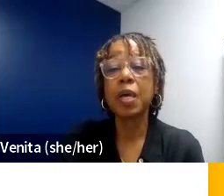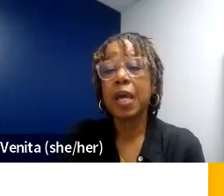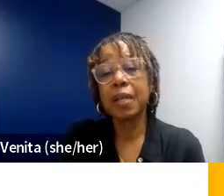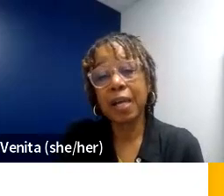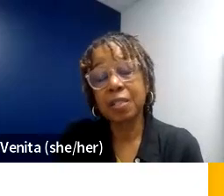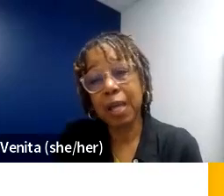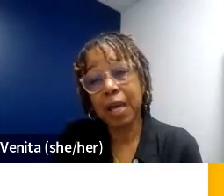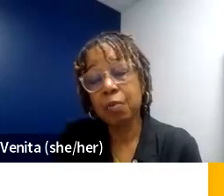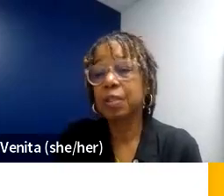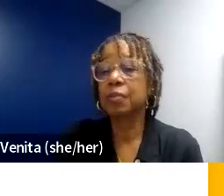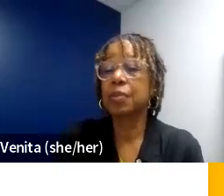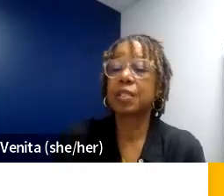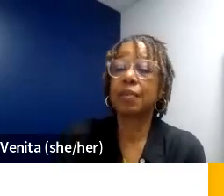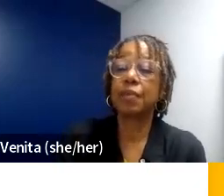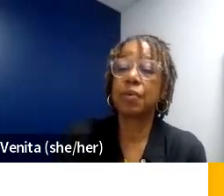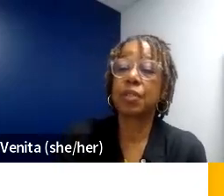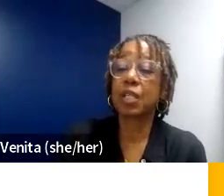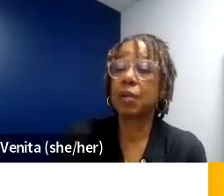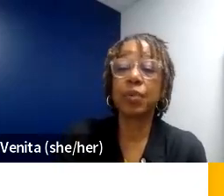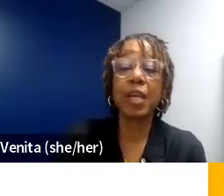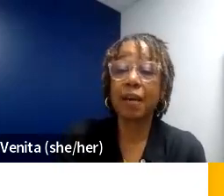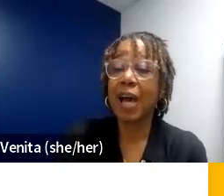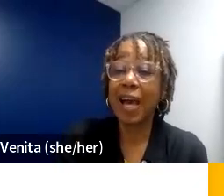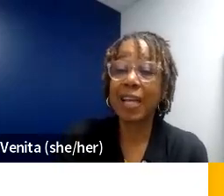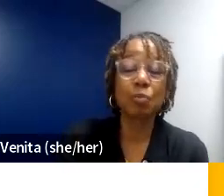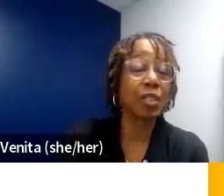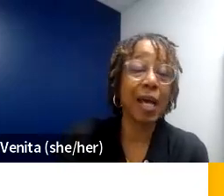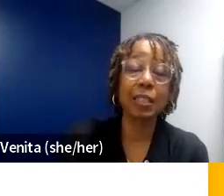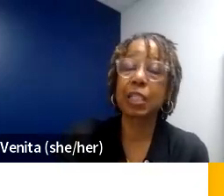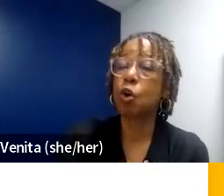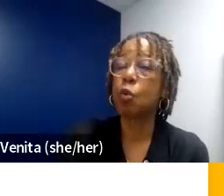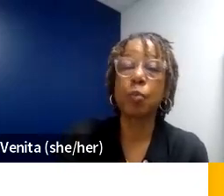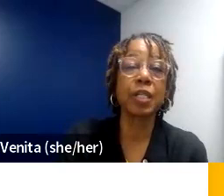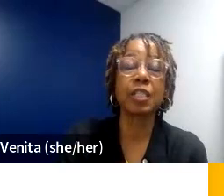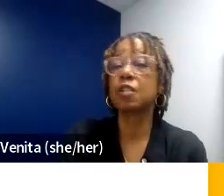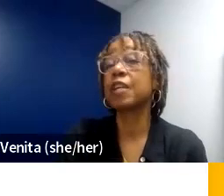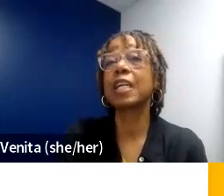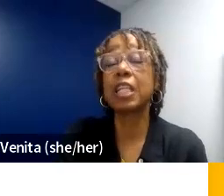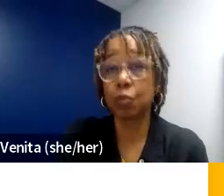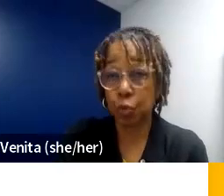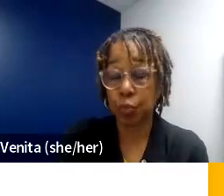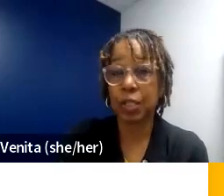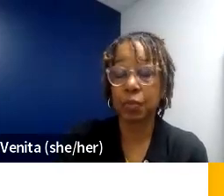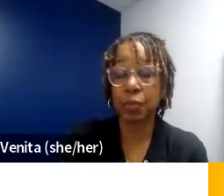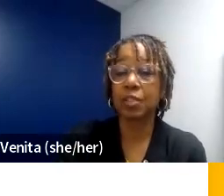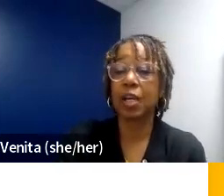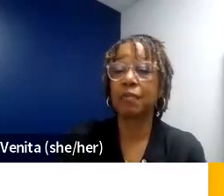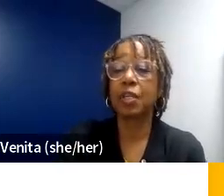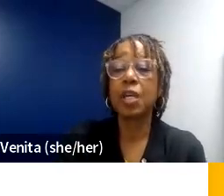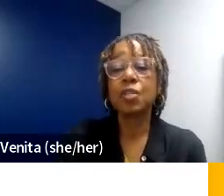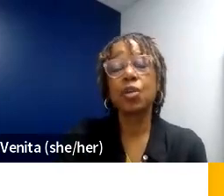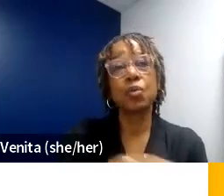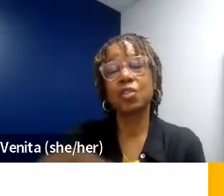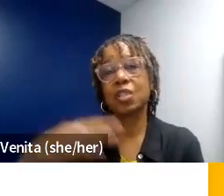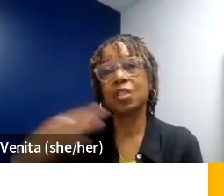well. And as a Black woman living with HIV, I want to say we have the highest mortality and comorbidities of any group living with